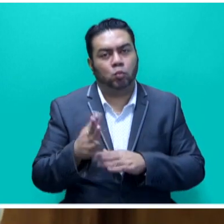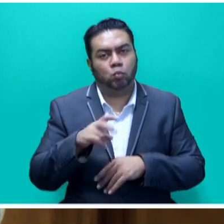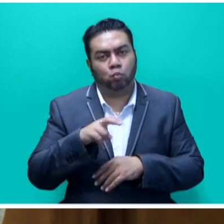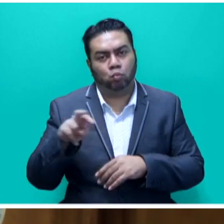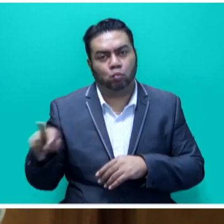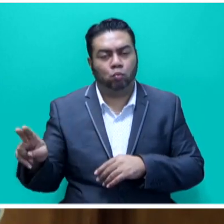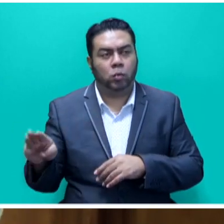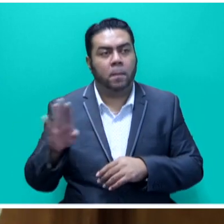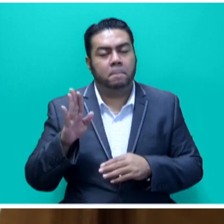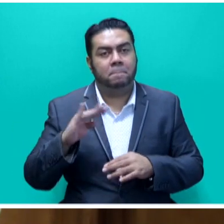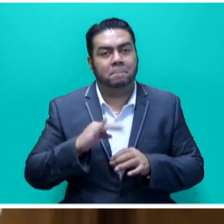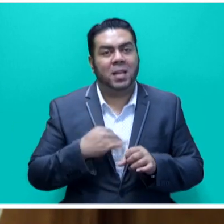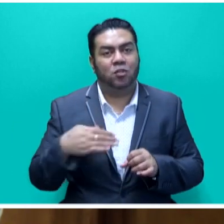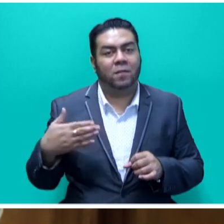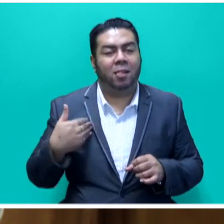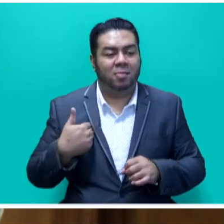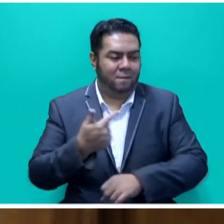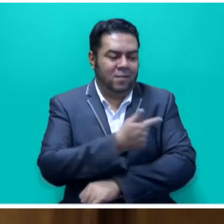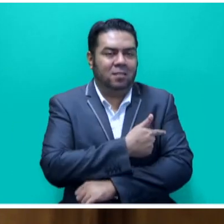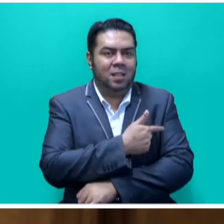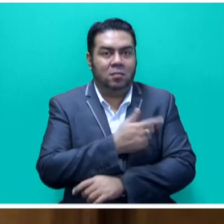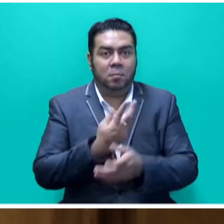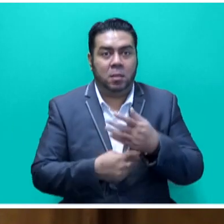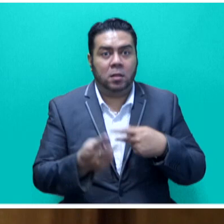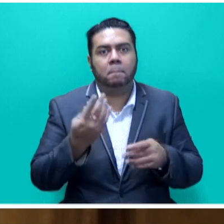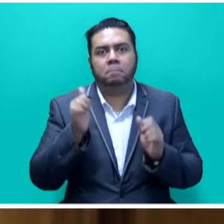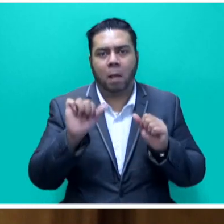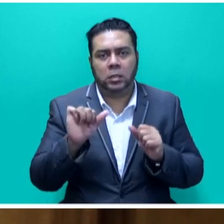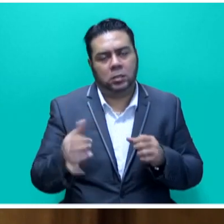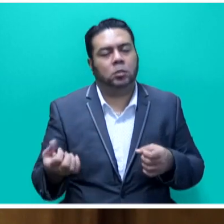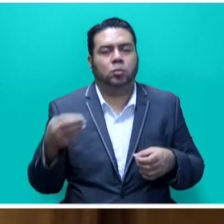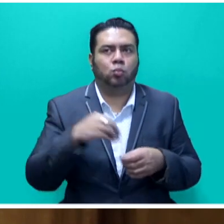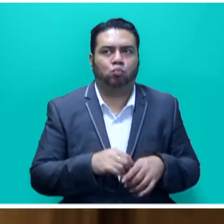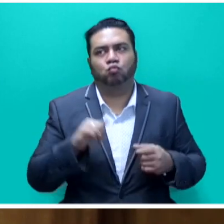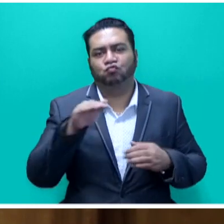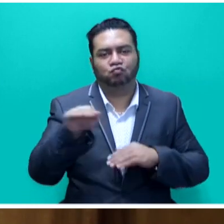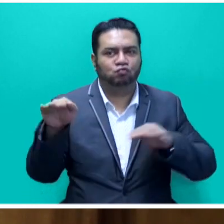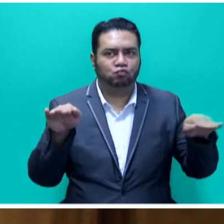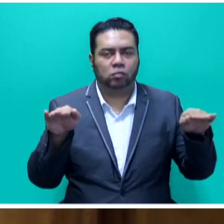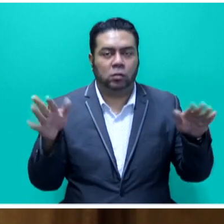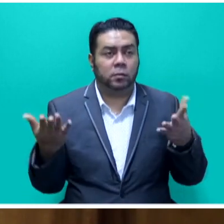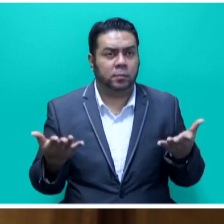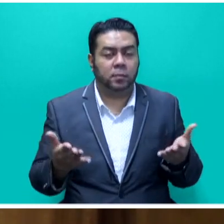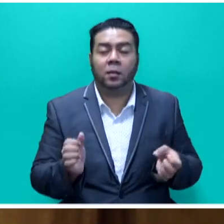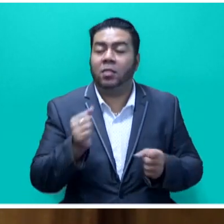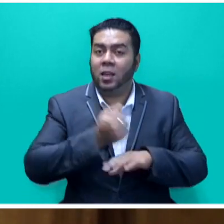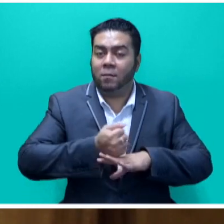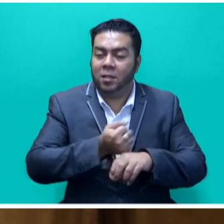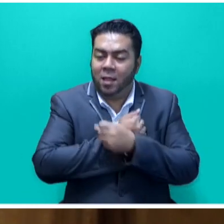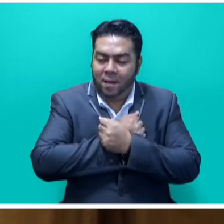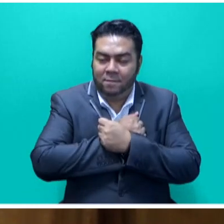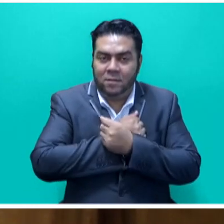nearby Ministry of Health fixed vaccination facilities. To further demonstrate the government's love for every Fijian, irrespective of their